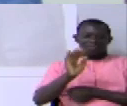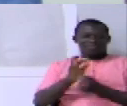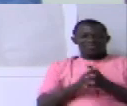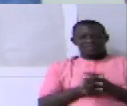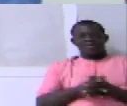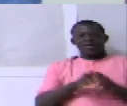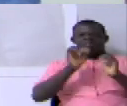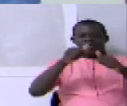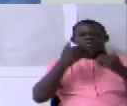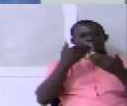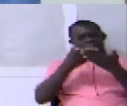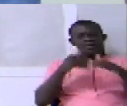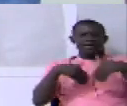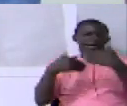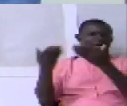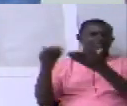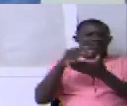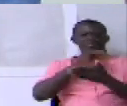please?